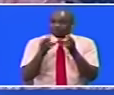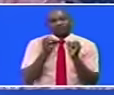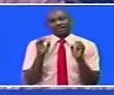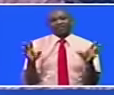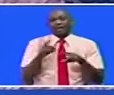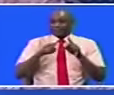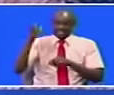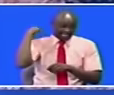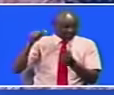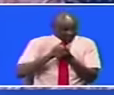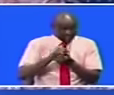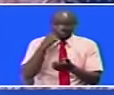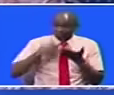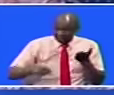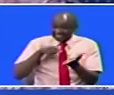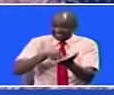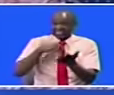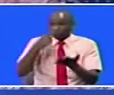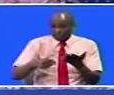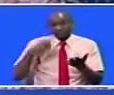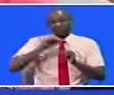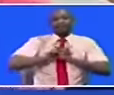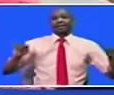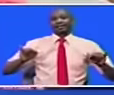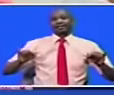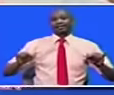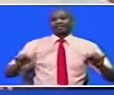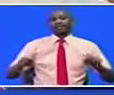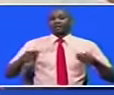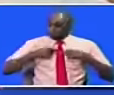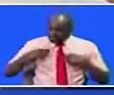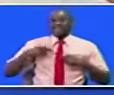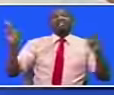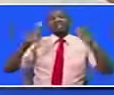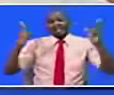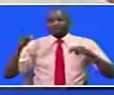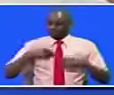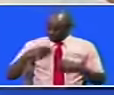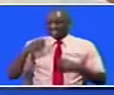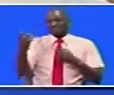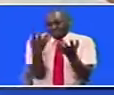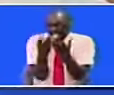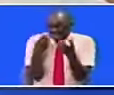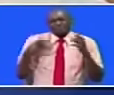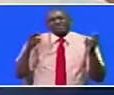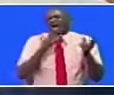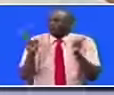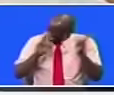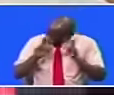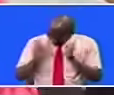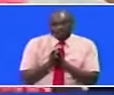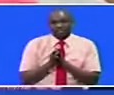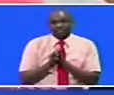but last Friday he insisted that he was a clean man. I am itching, my fingers are itching